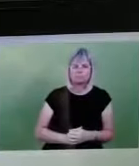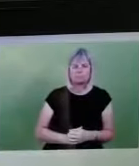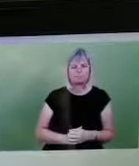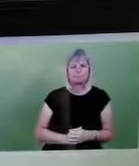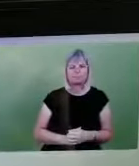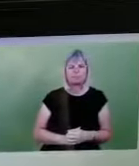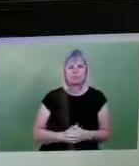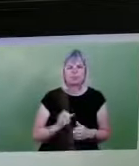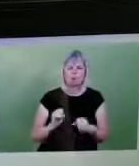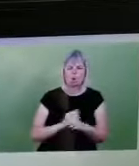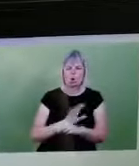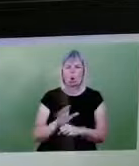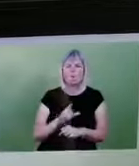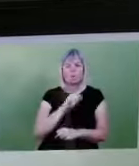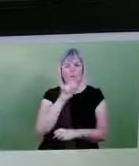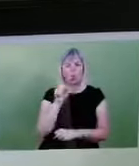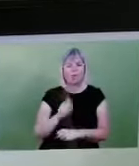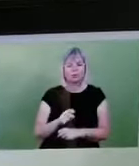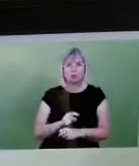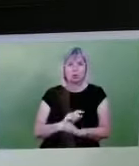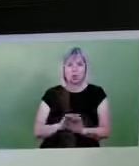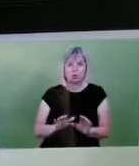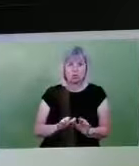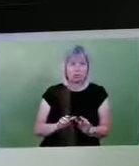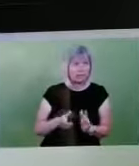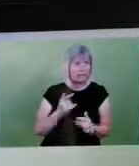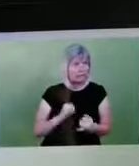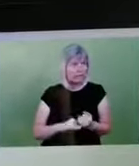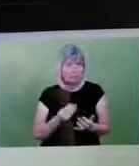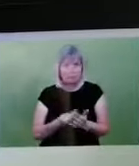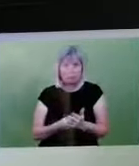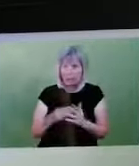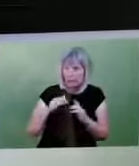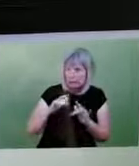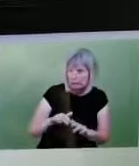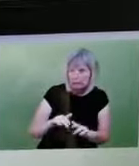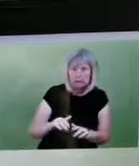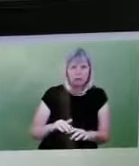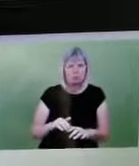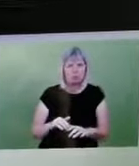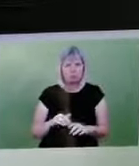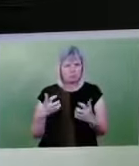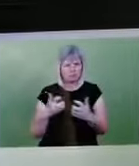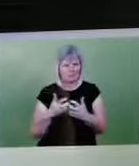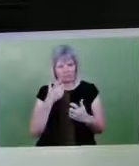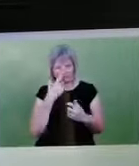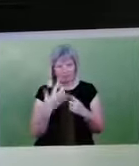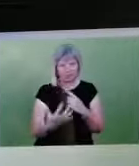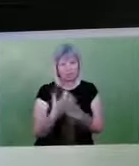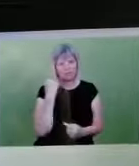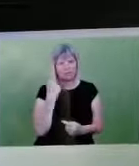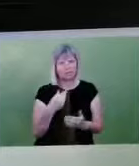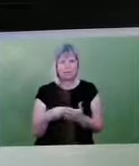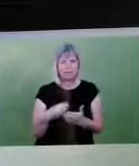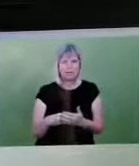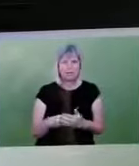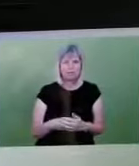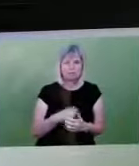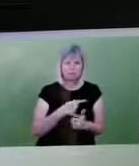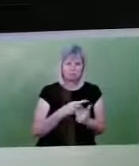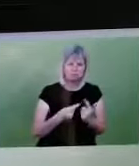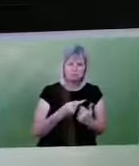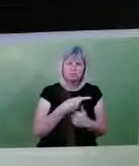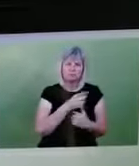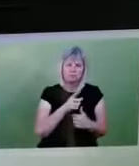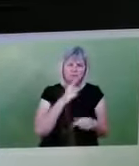is the money there, but how can a campaign be won for it? Speaker after speaker today have spoken about UNISON members having to strike,